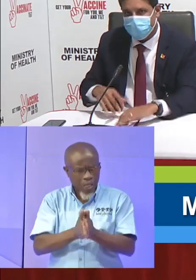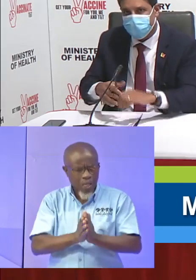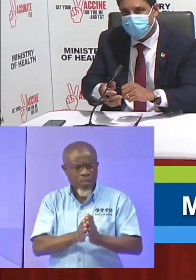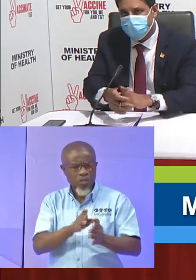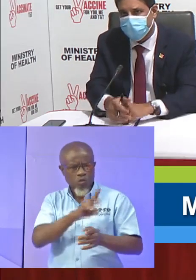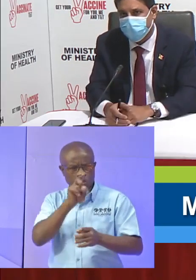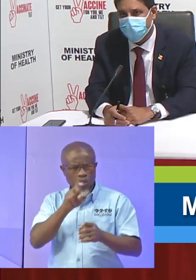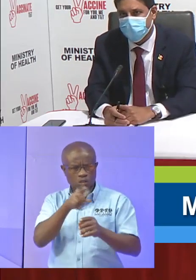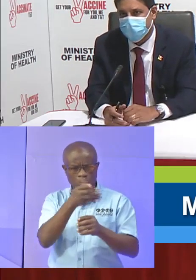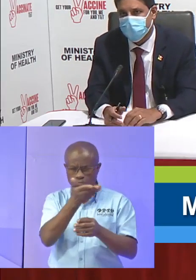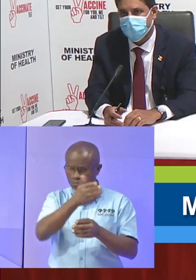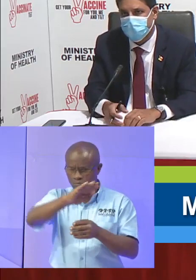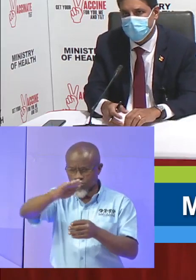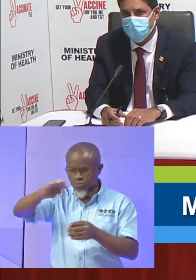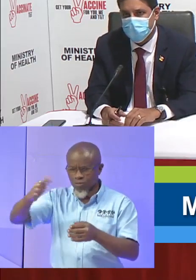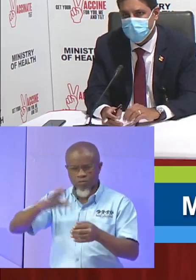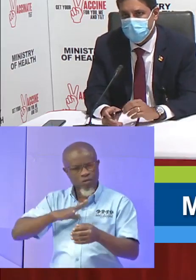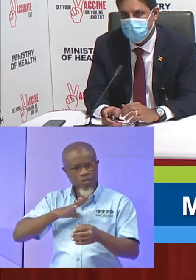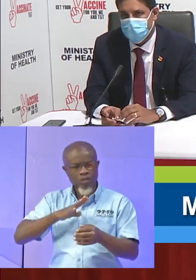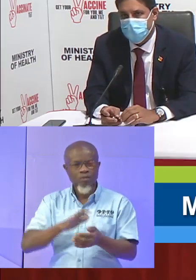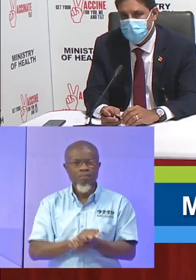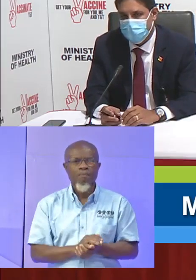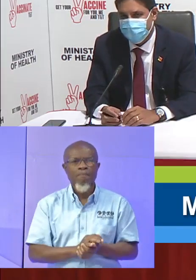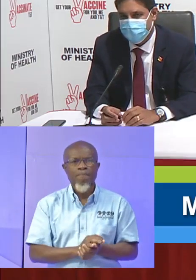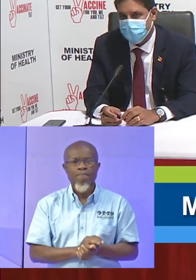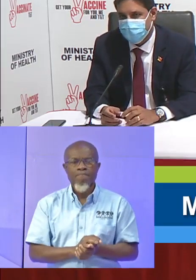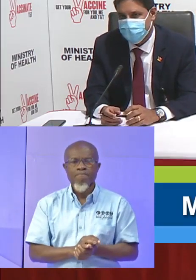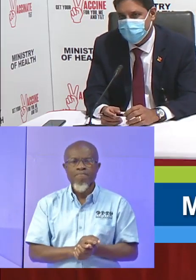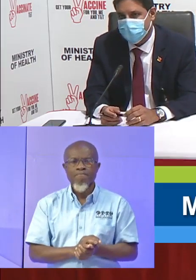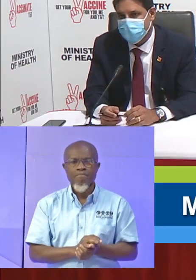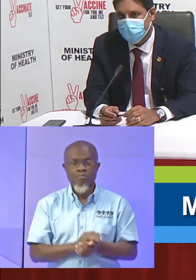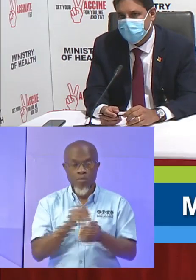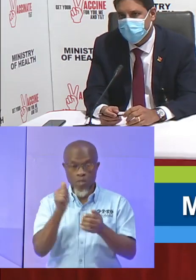News for a follow-up question. Thank you all, and